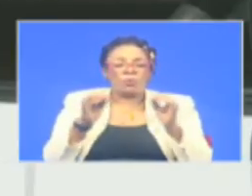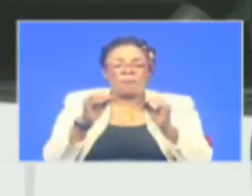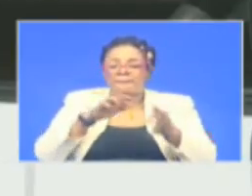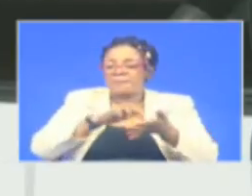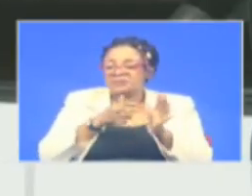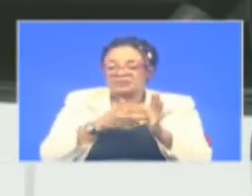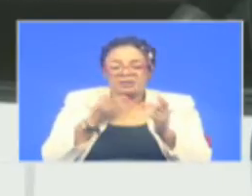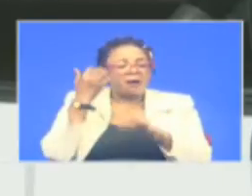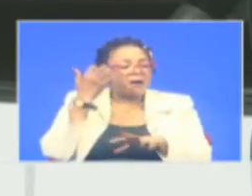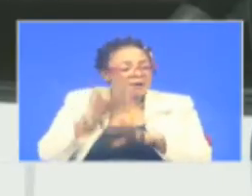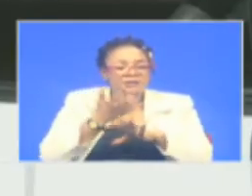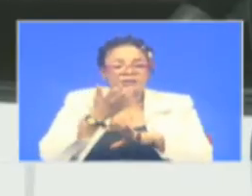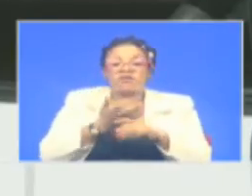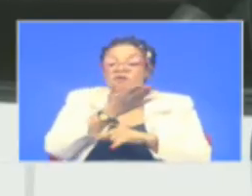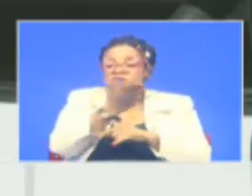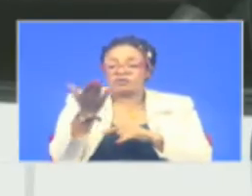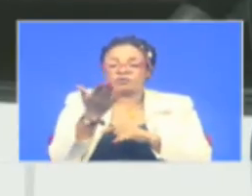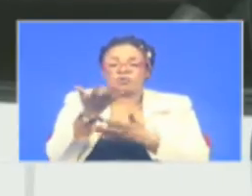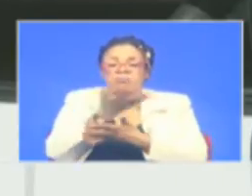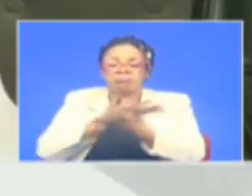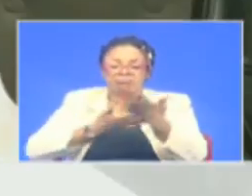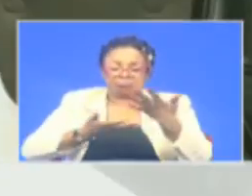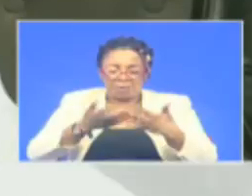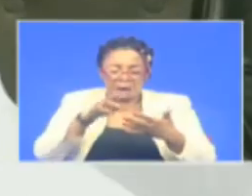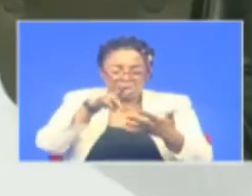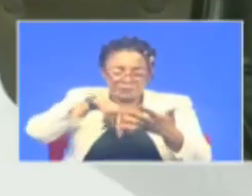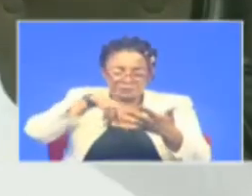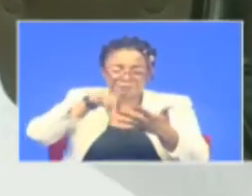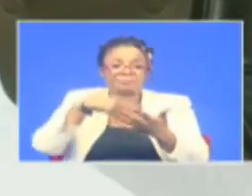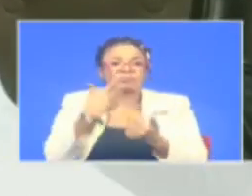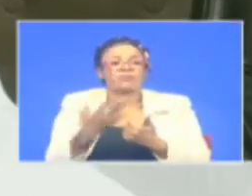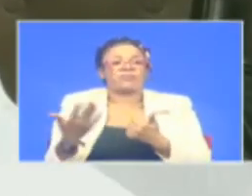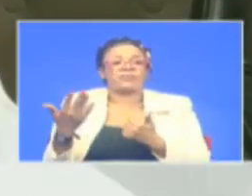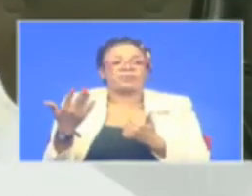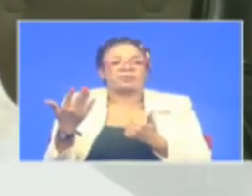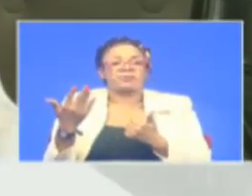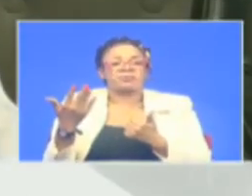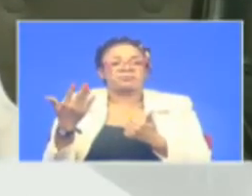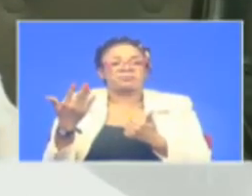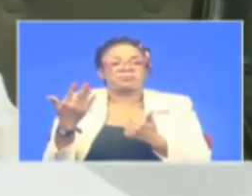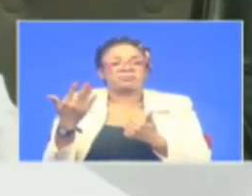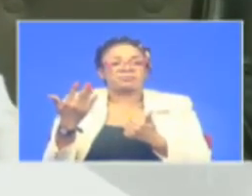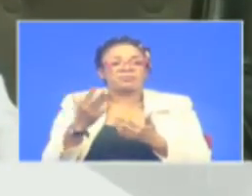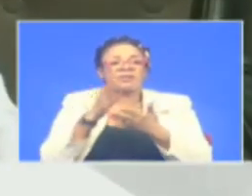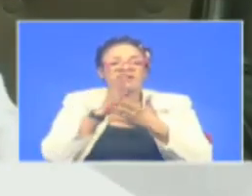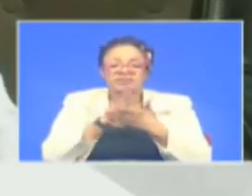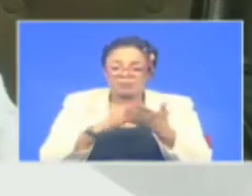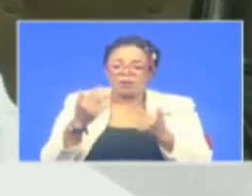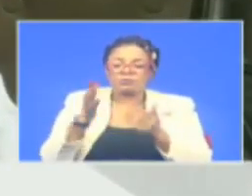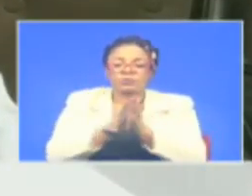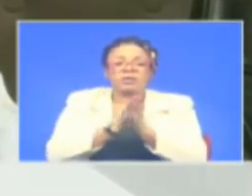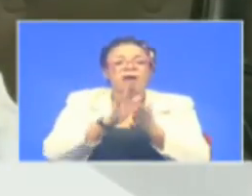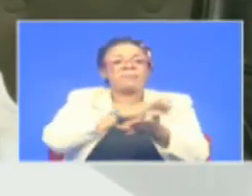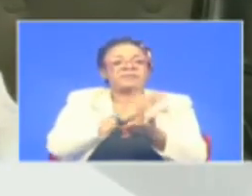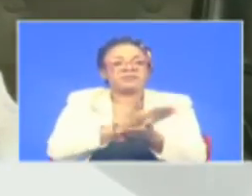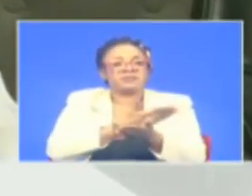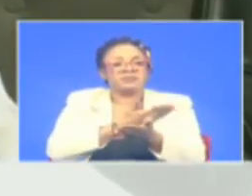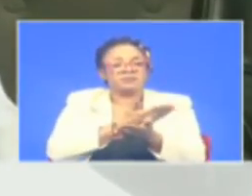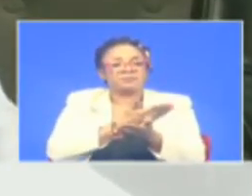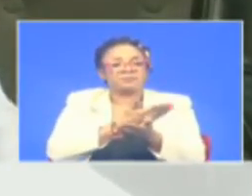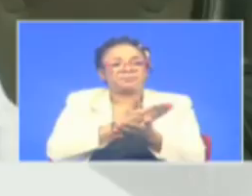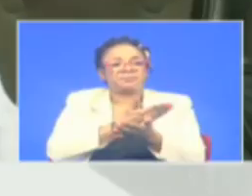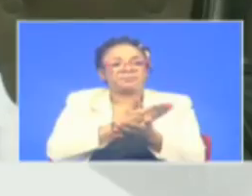it will be hard for you to interact with that document. Somebody with a capacity